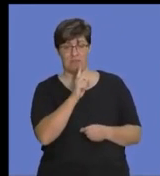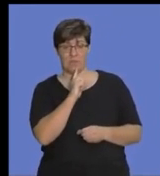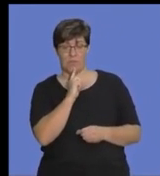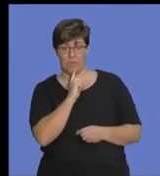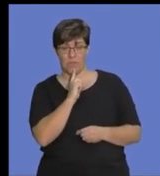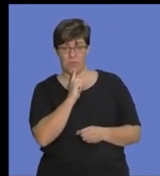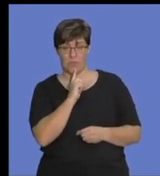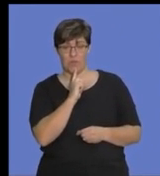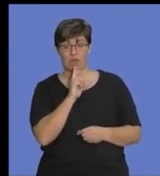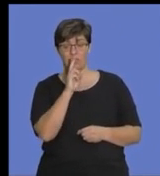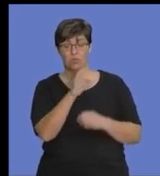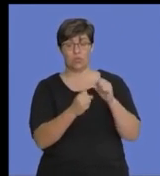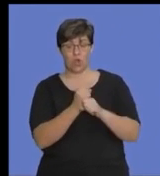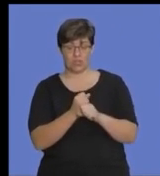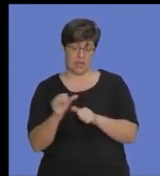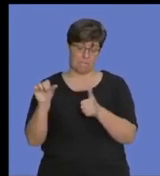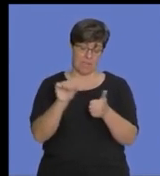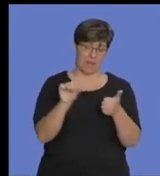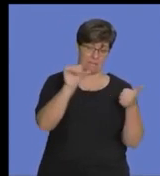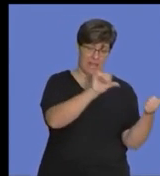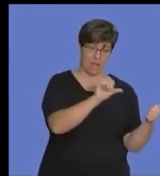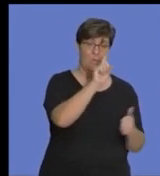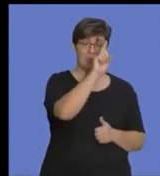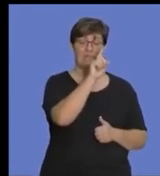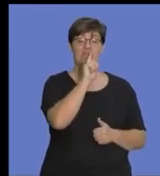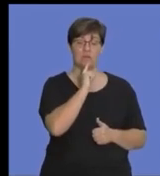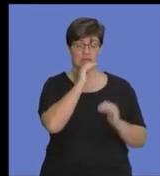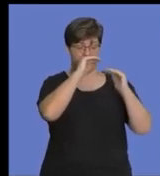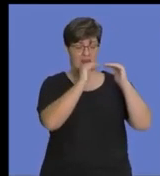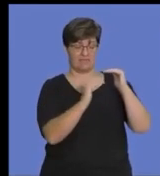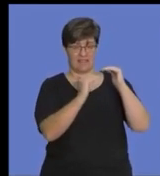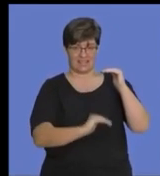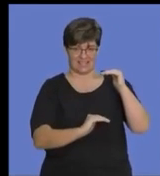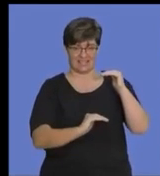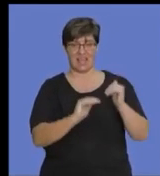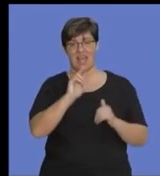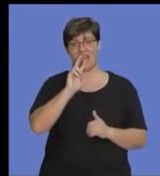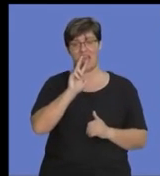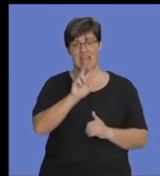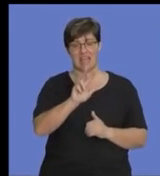rand, 2 years back, the 1,000 rand was actually worth